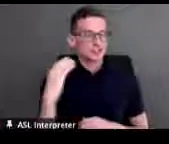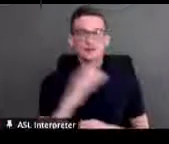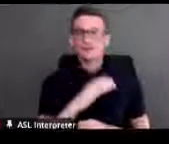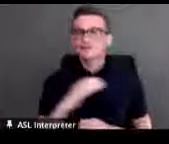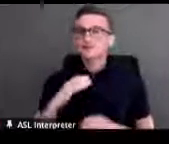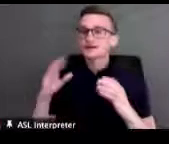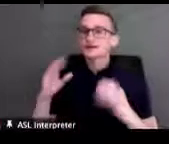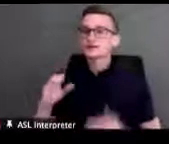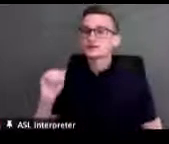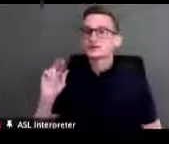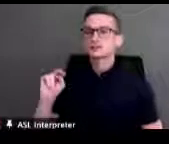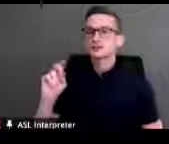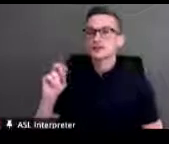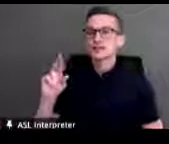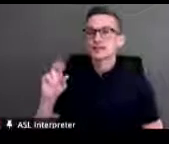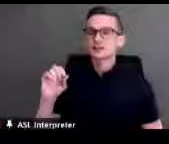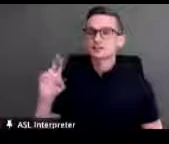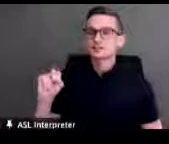Anderson?